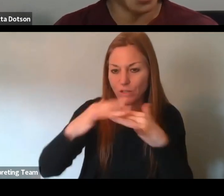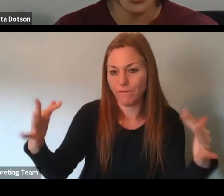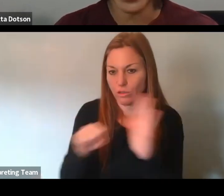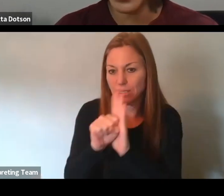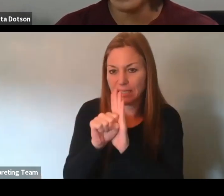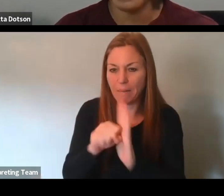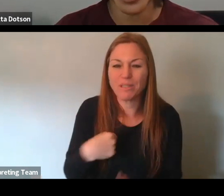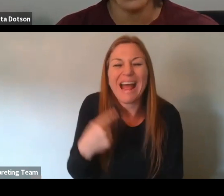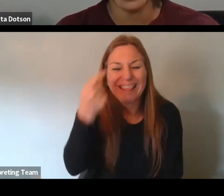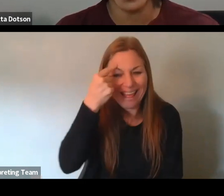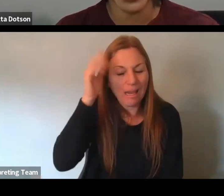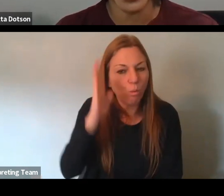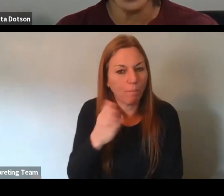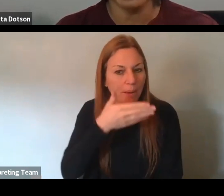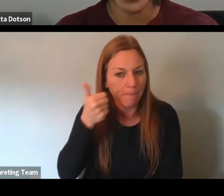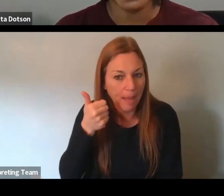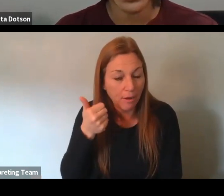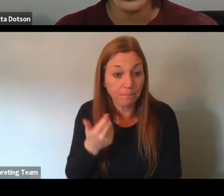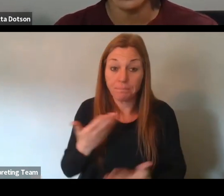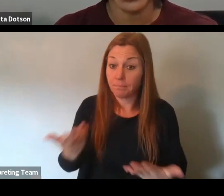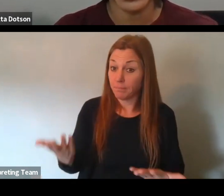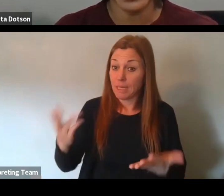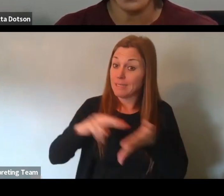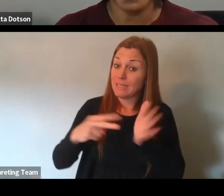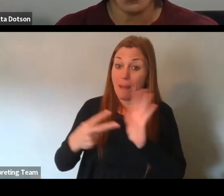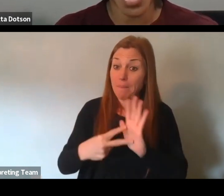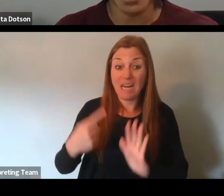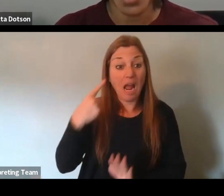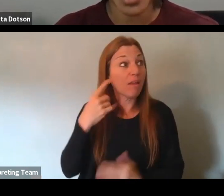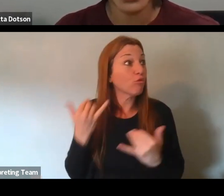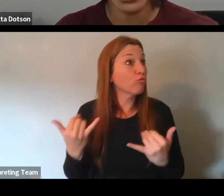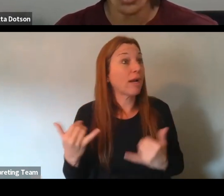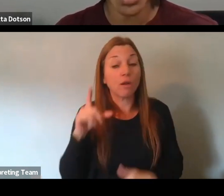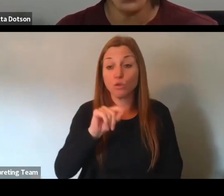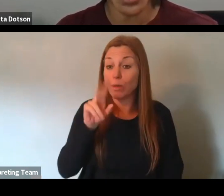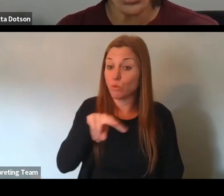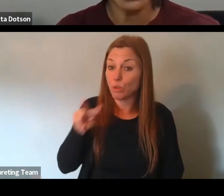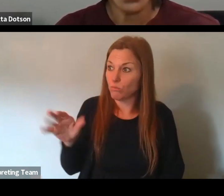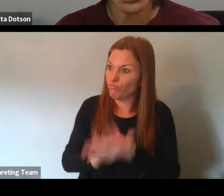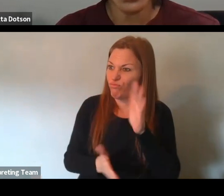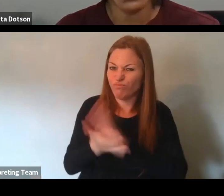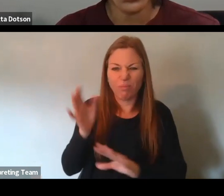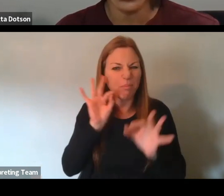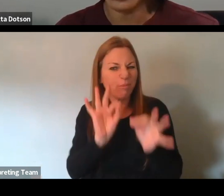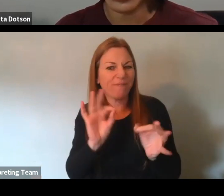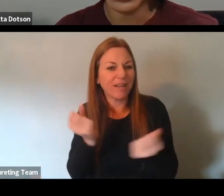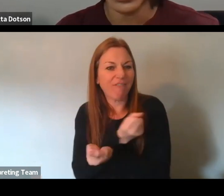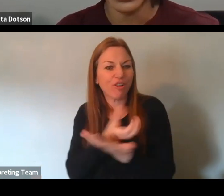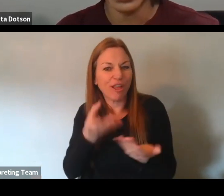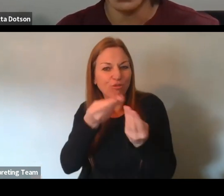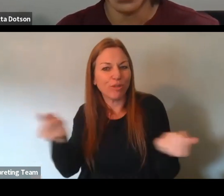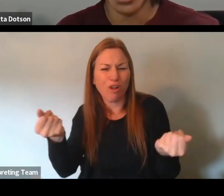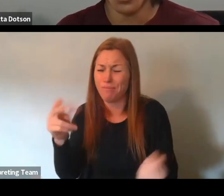that everything has been solved? No, I do not. We have a long way to go, but I did want to give that acknowledgement